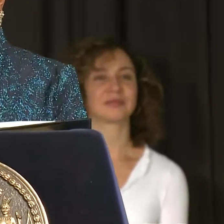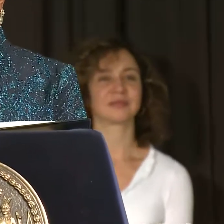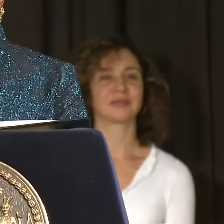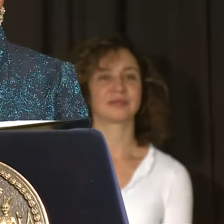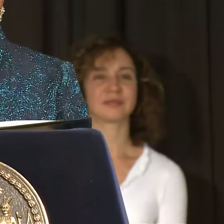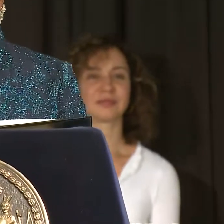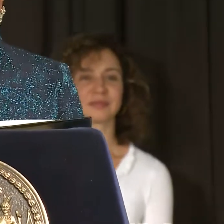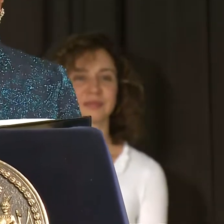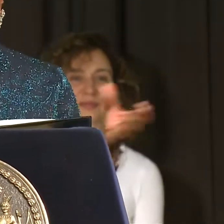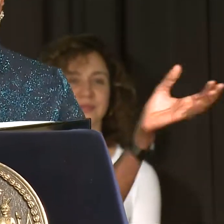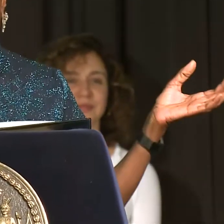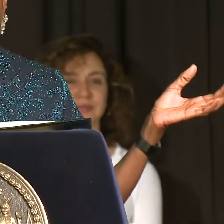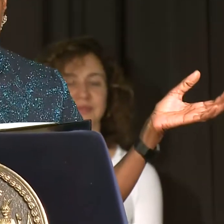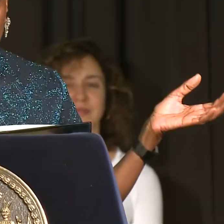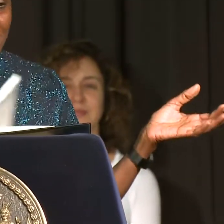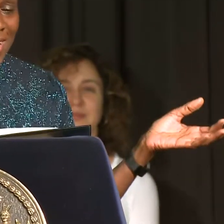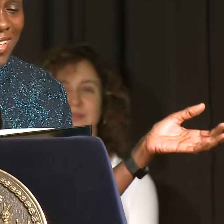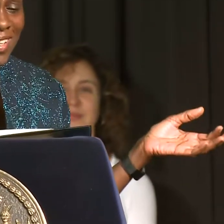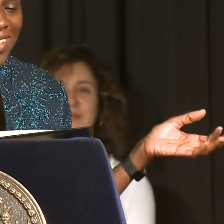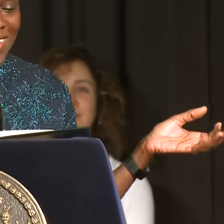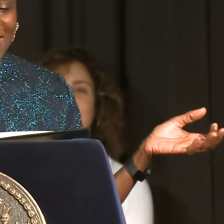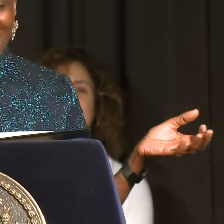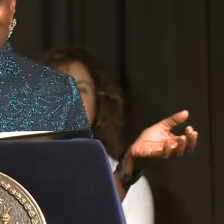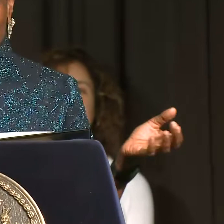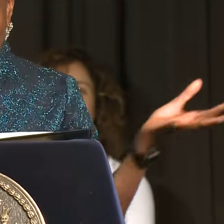nyc.gov/MHFA. So will you sign up?